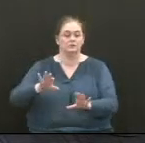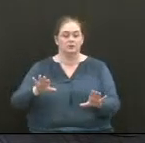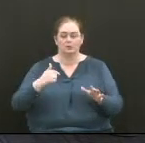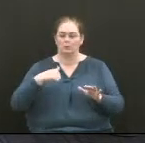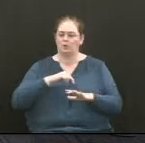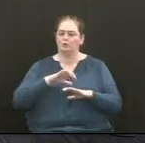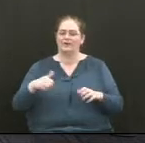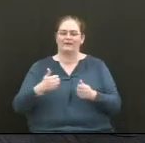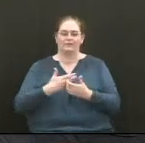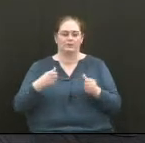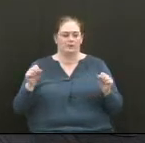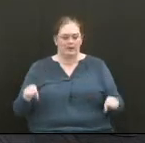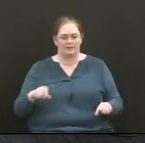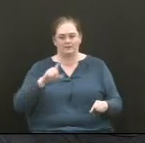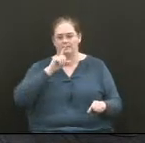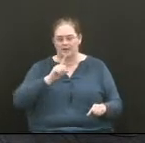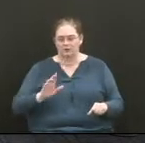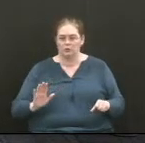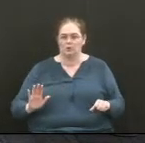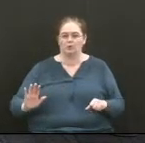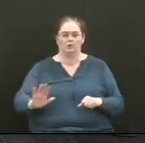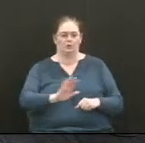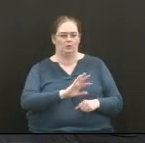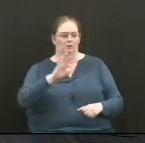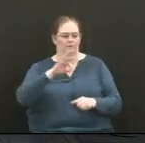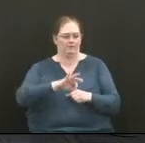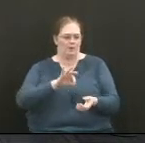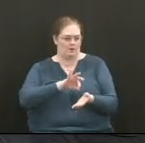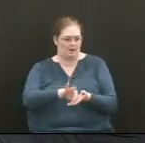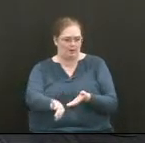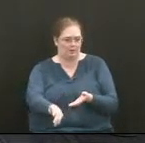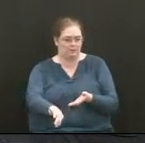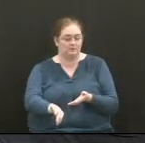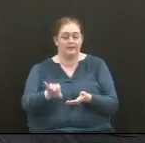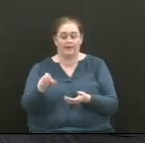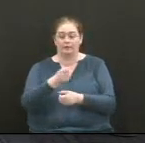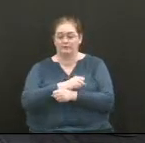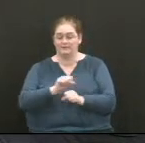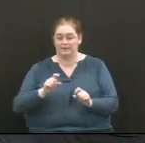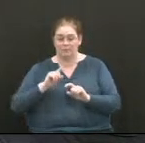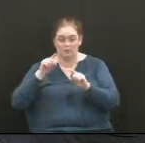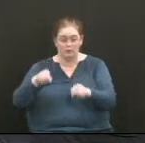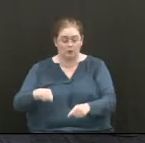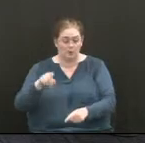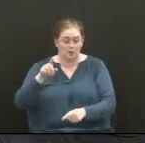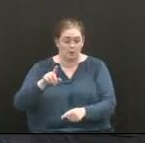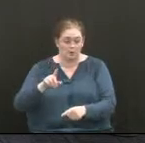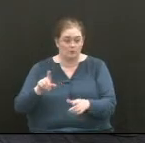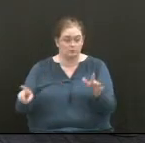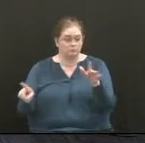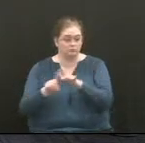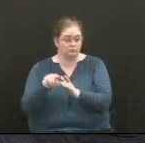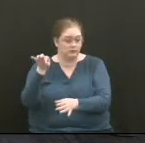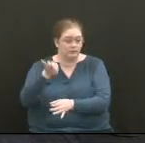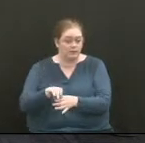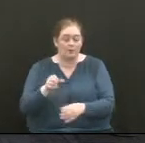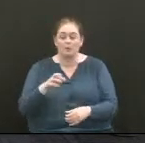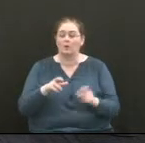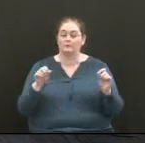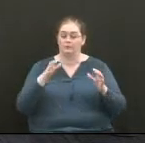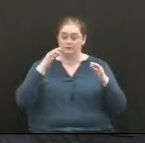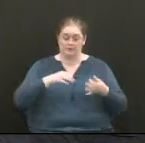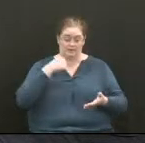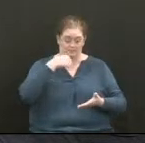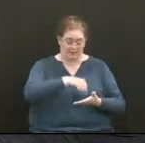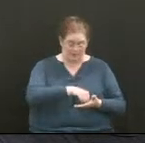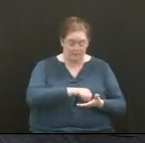to make sure that your vote counts, that you're safe if you go to the polls and vote, or if you do mail in, that